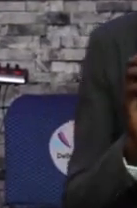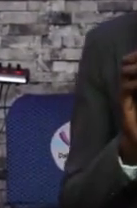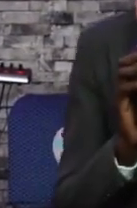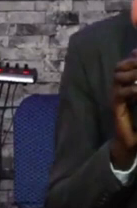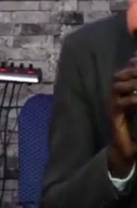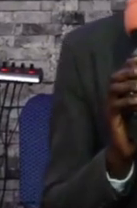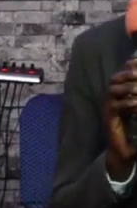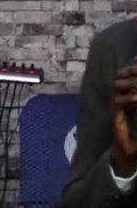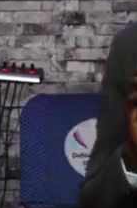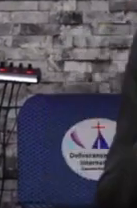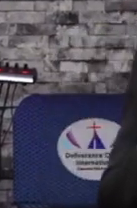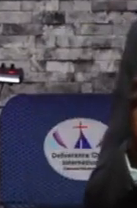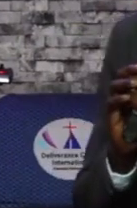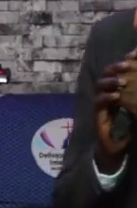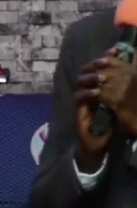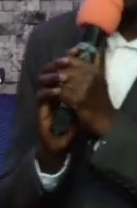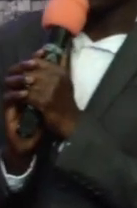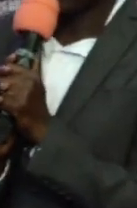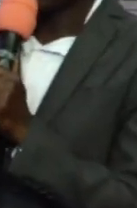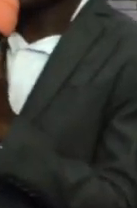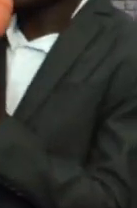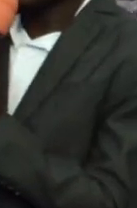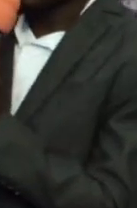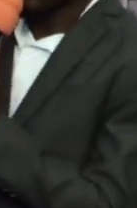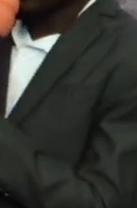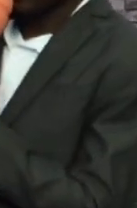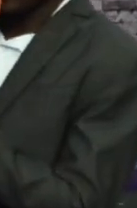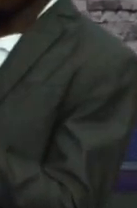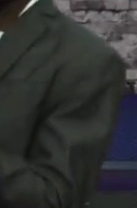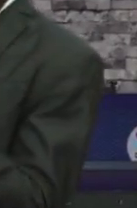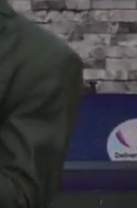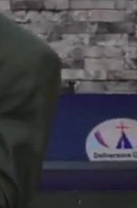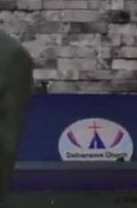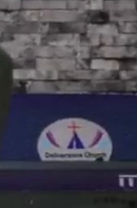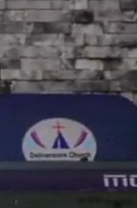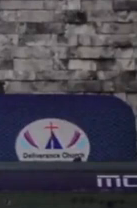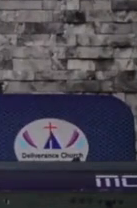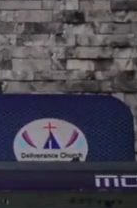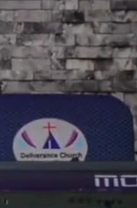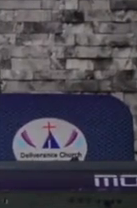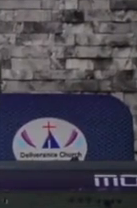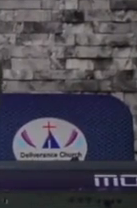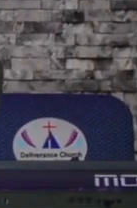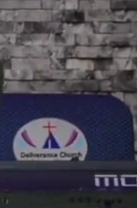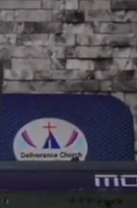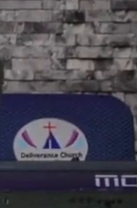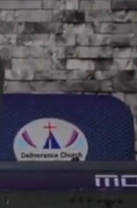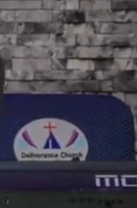be telling God, hautakuwa unaambia Mungu, you didn't pay me back. Haukunilipa.